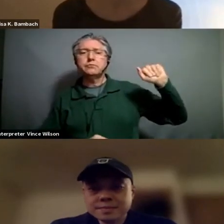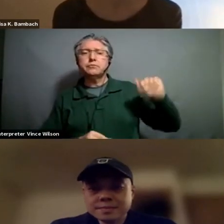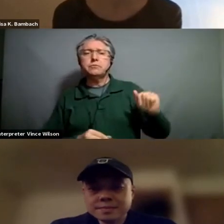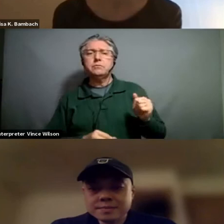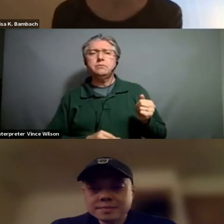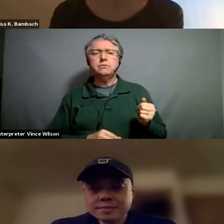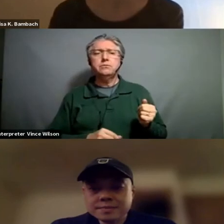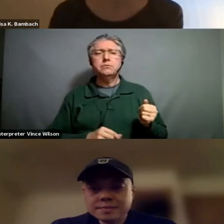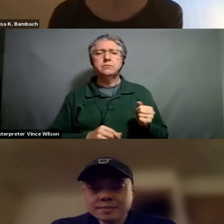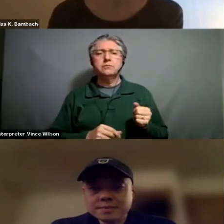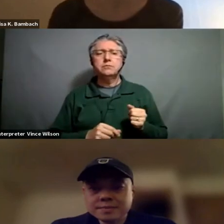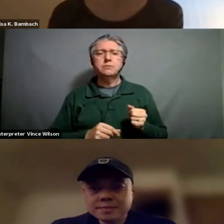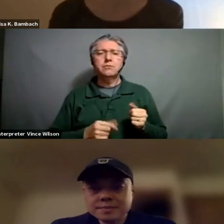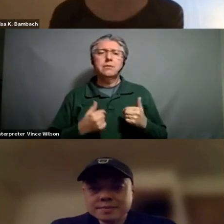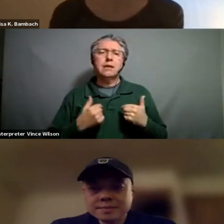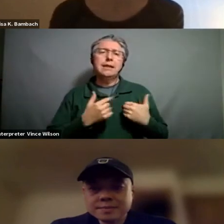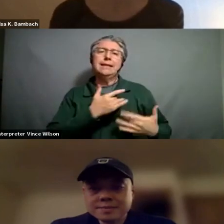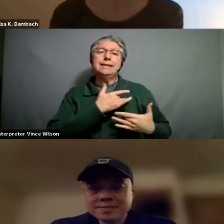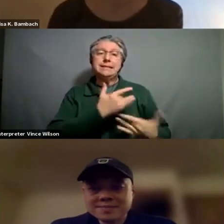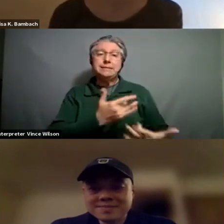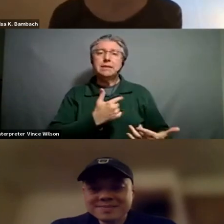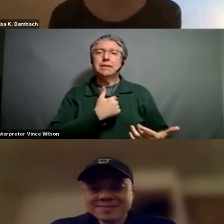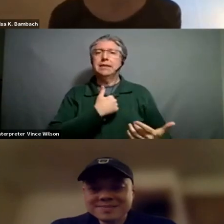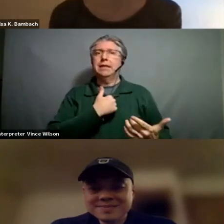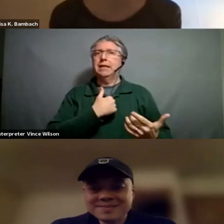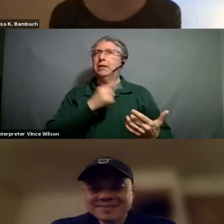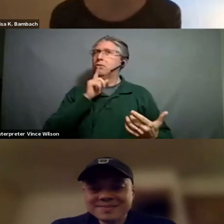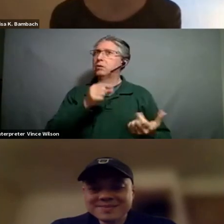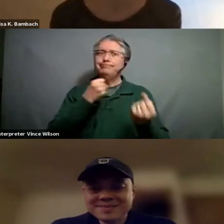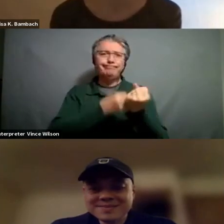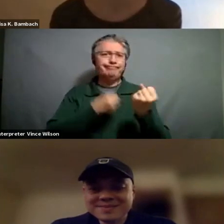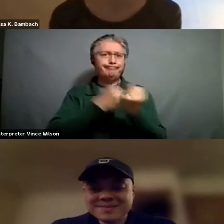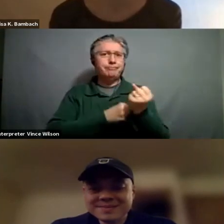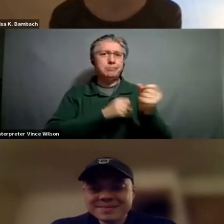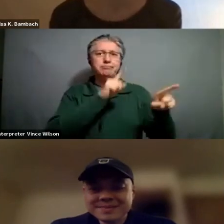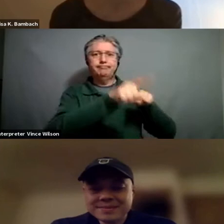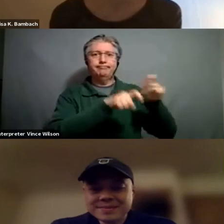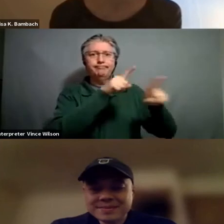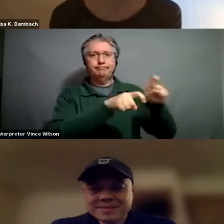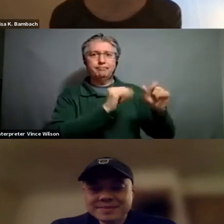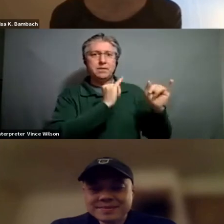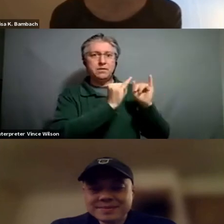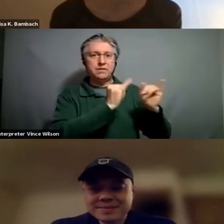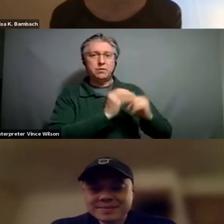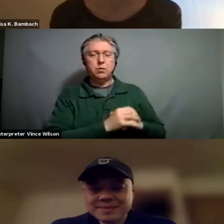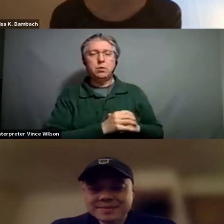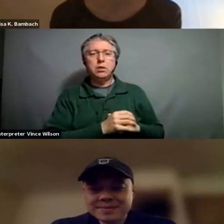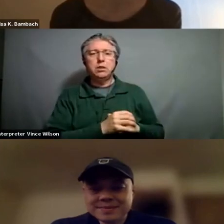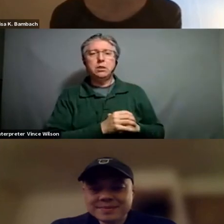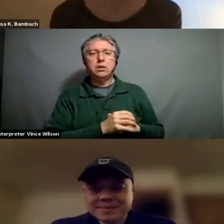I guess a con. Now I'm normally pro interview, and I was